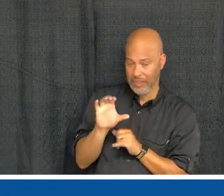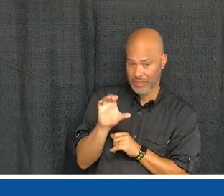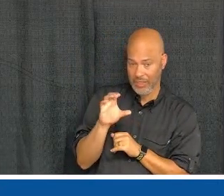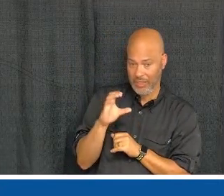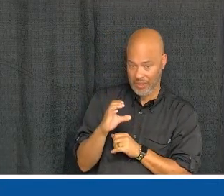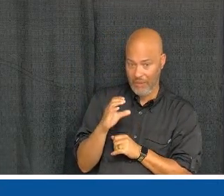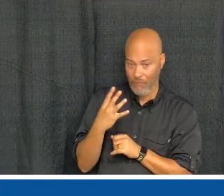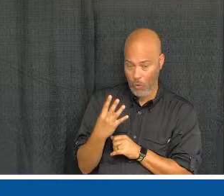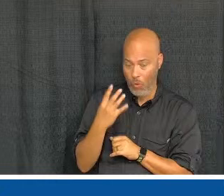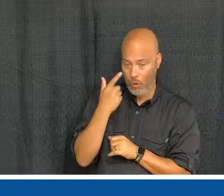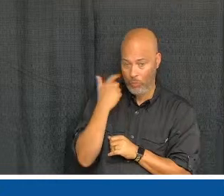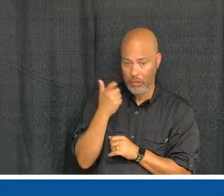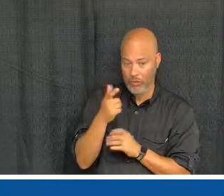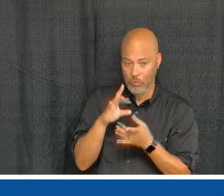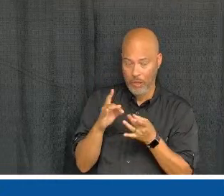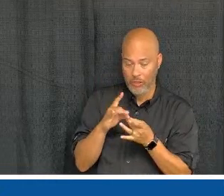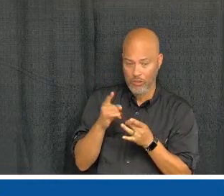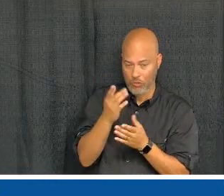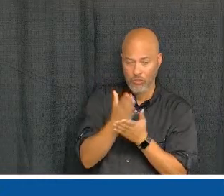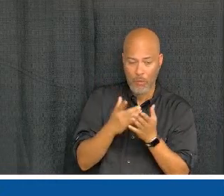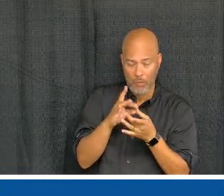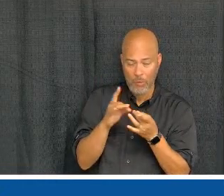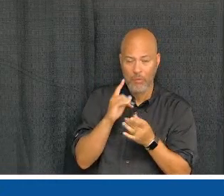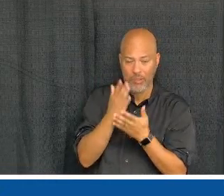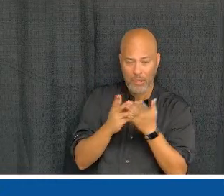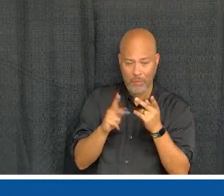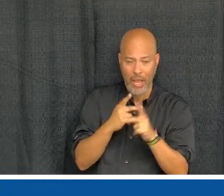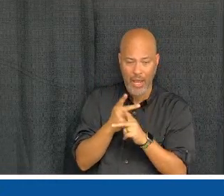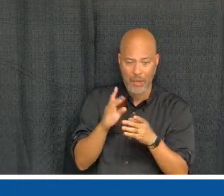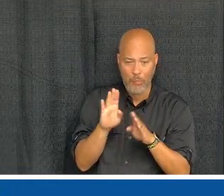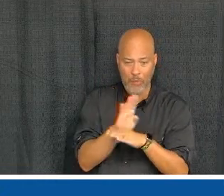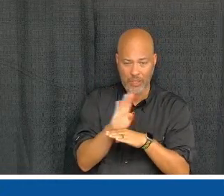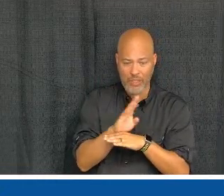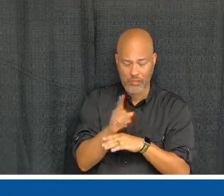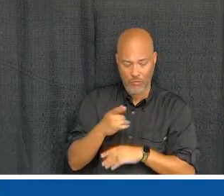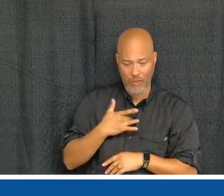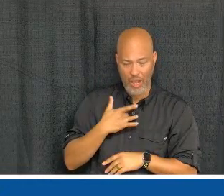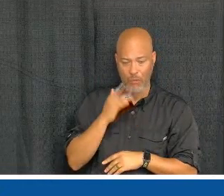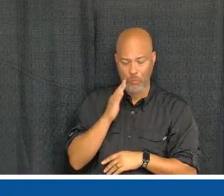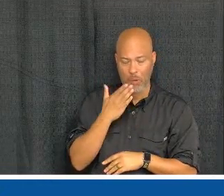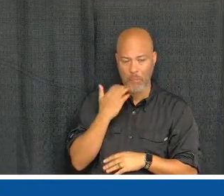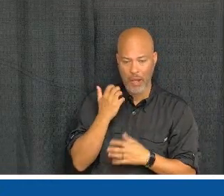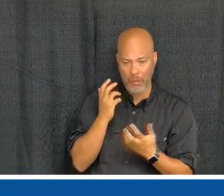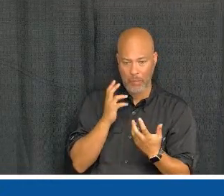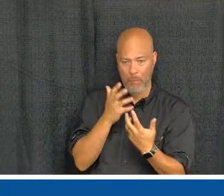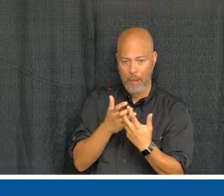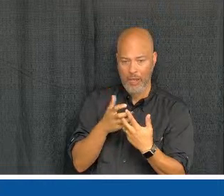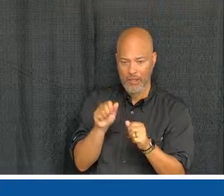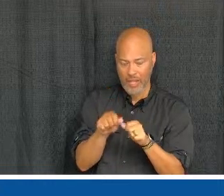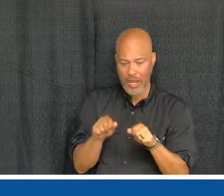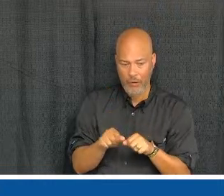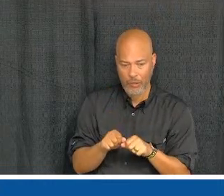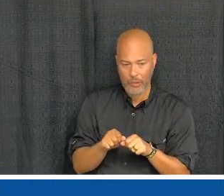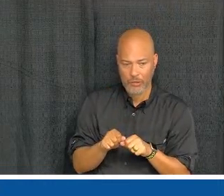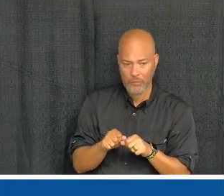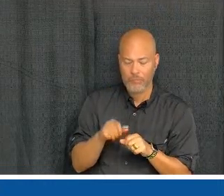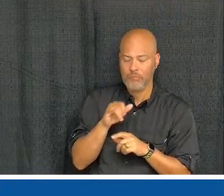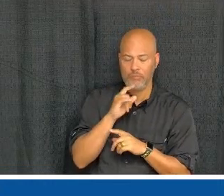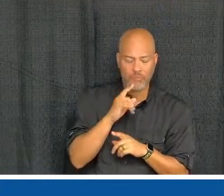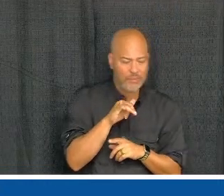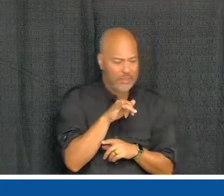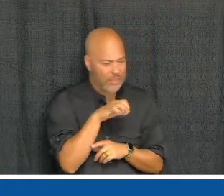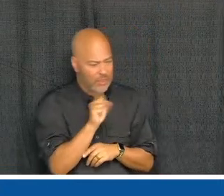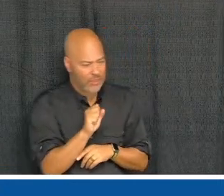is because, and you listed some of the types of businesses that you felt would be better in the area. Yes,